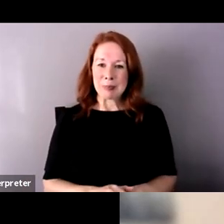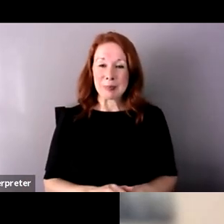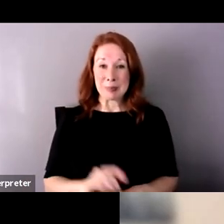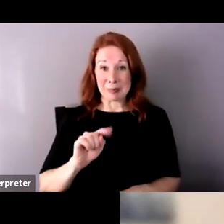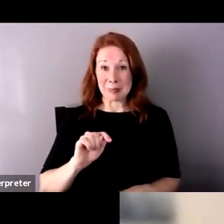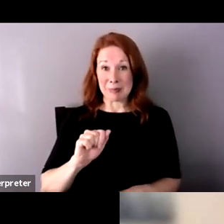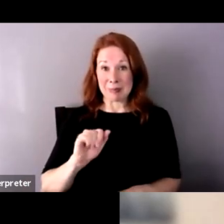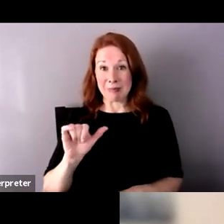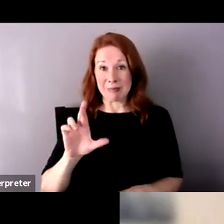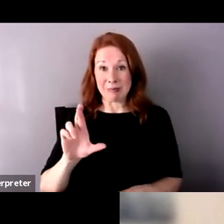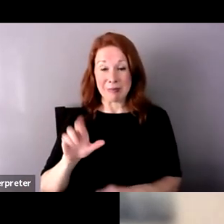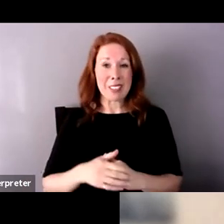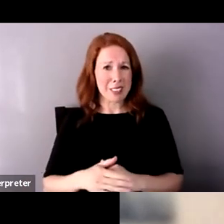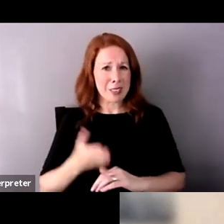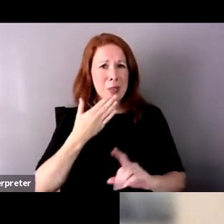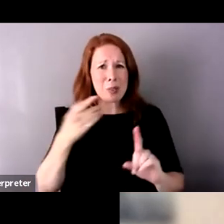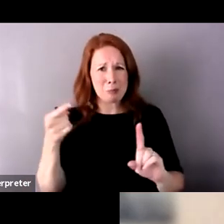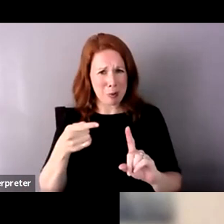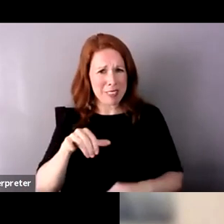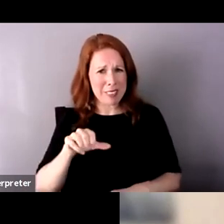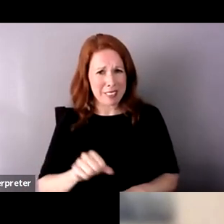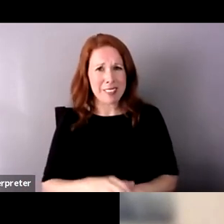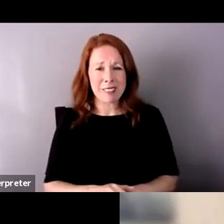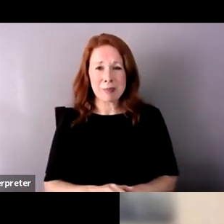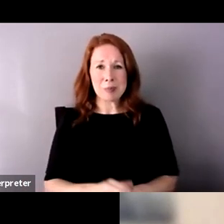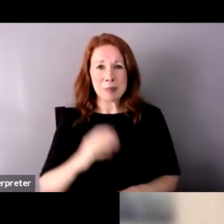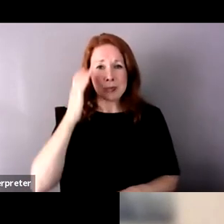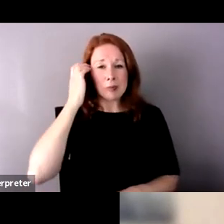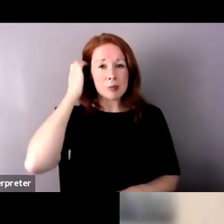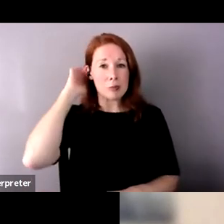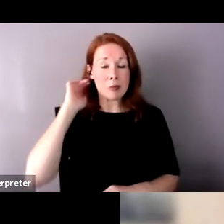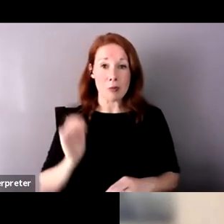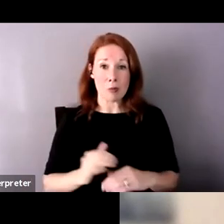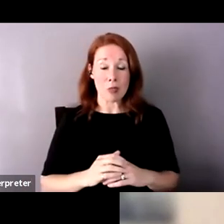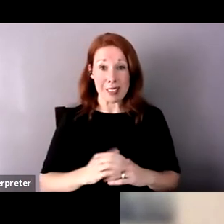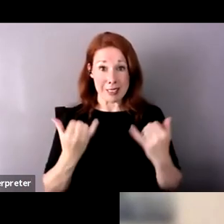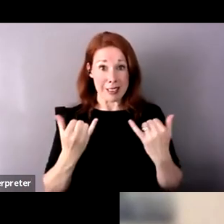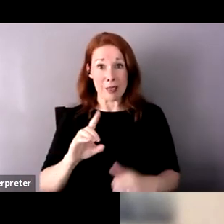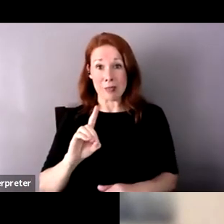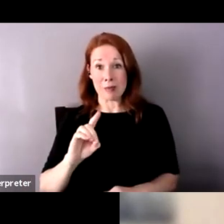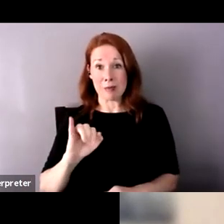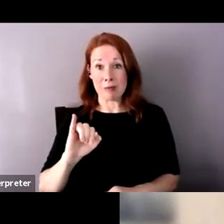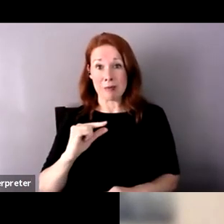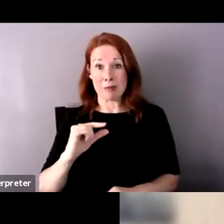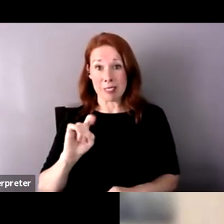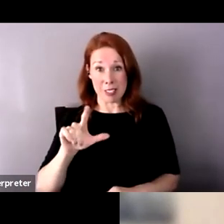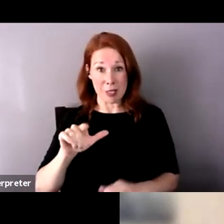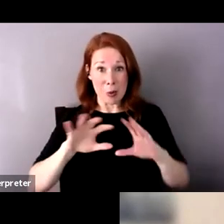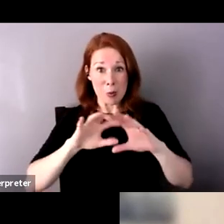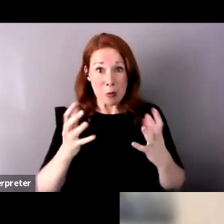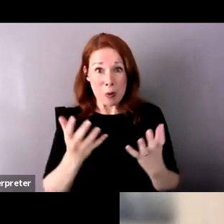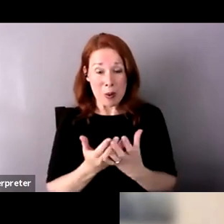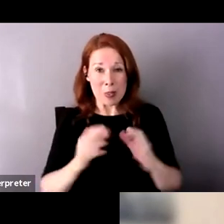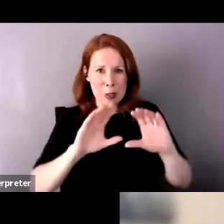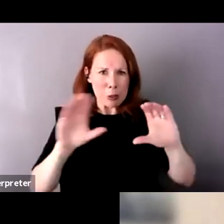that's such a good point. And what I absolutely love about this digital world is that, you know, people who are